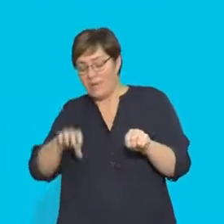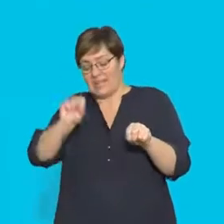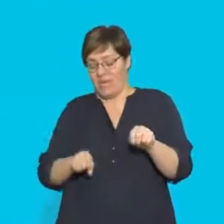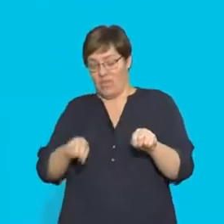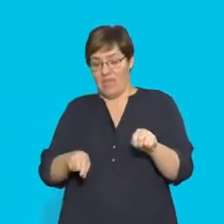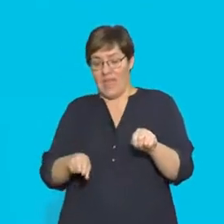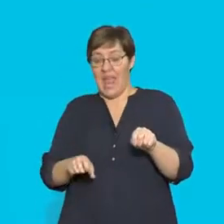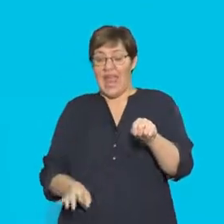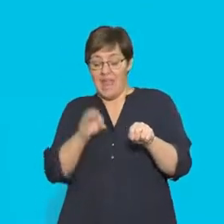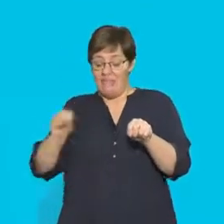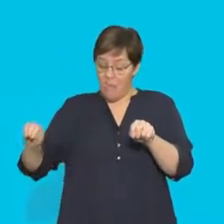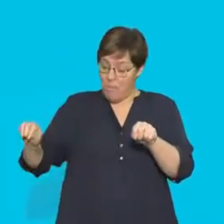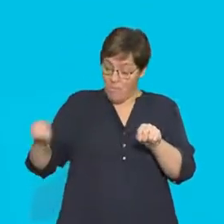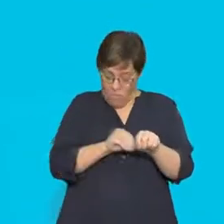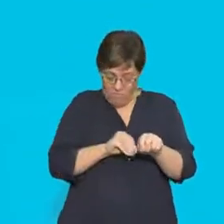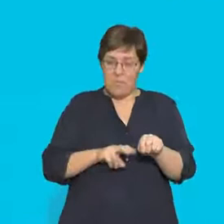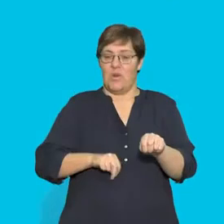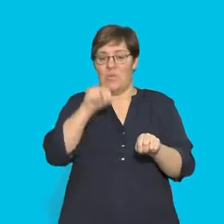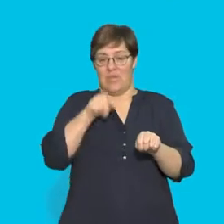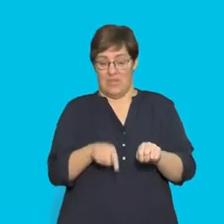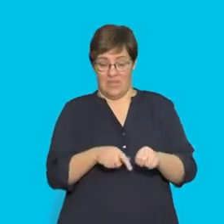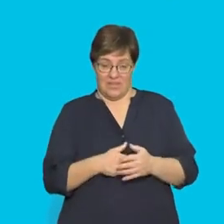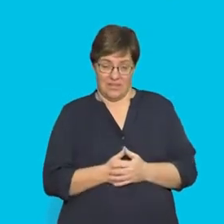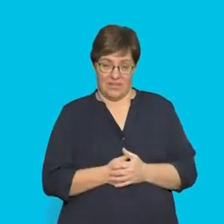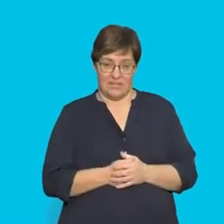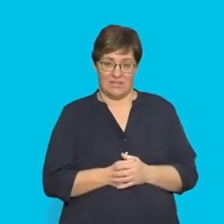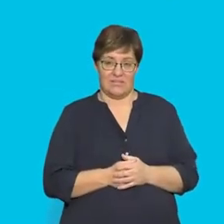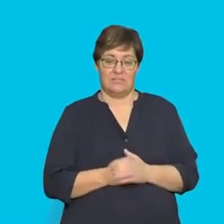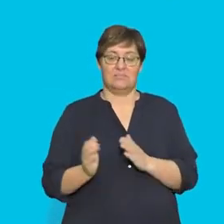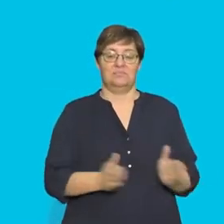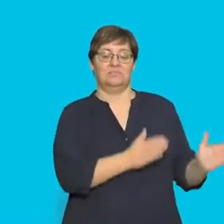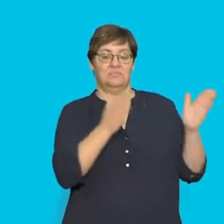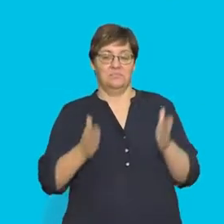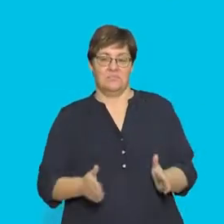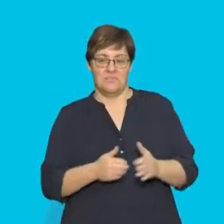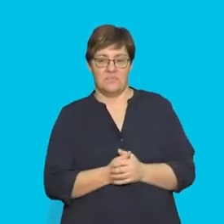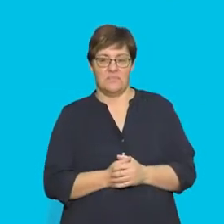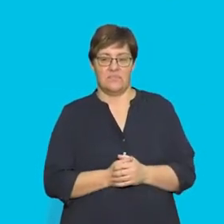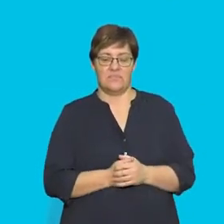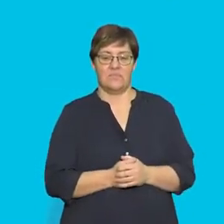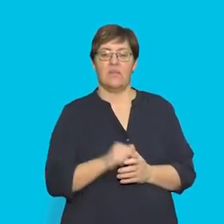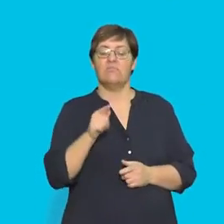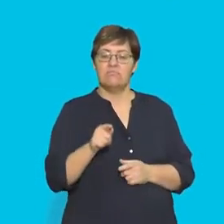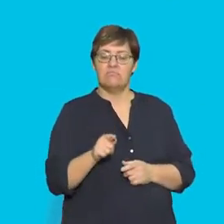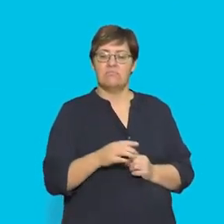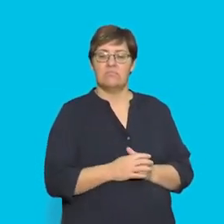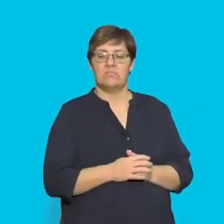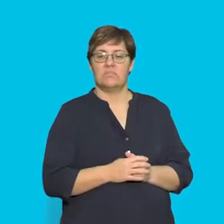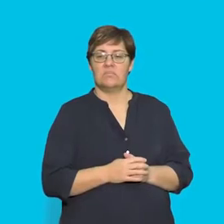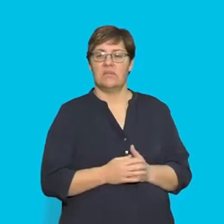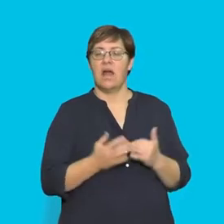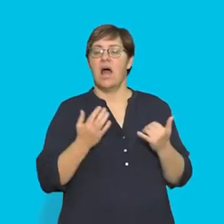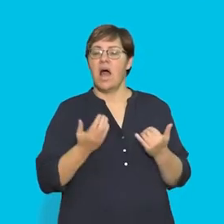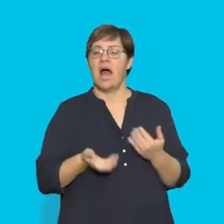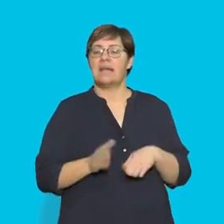as much change in magnetic flux. Next question. Now, what's the direction of the